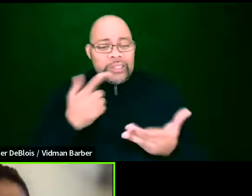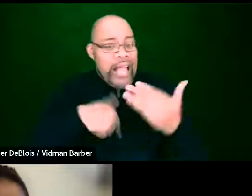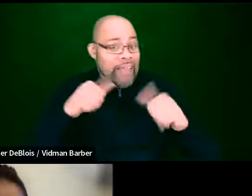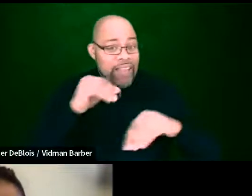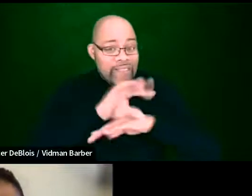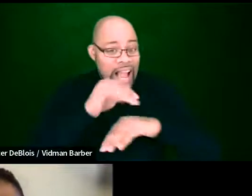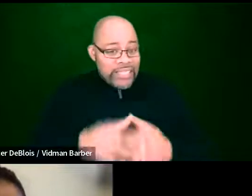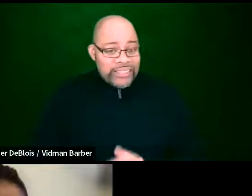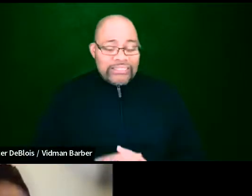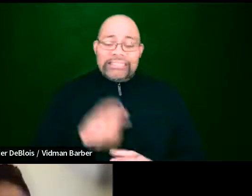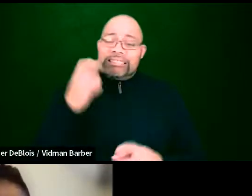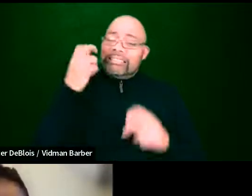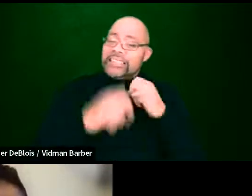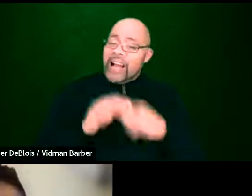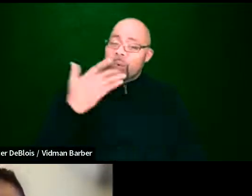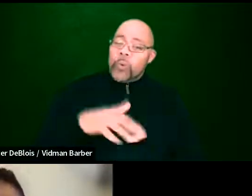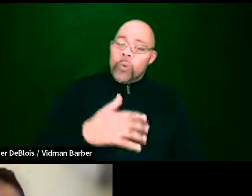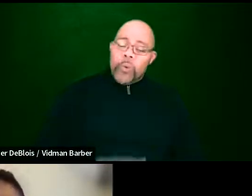That's a tough one.